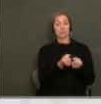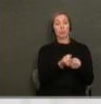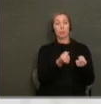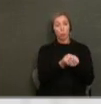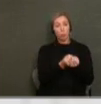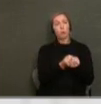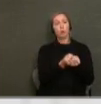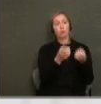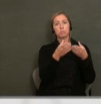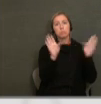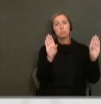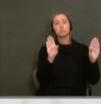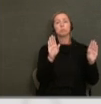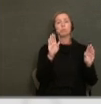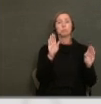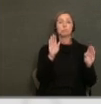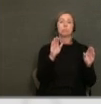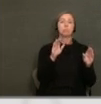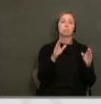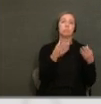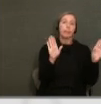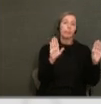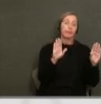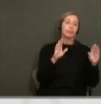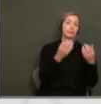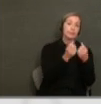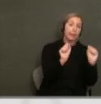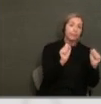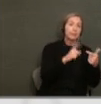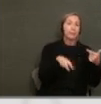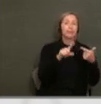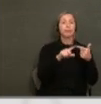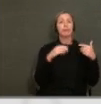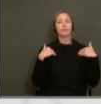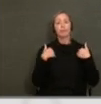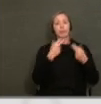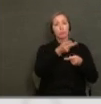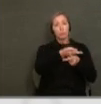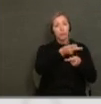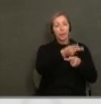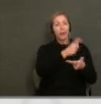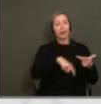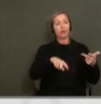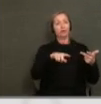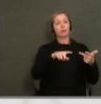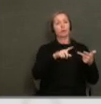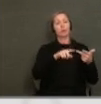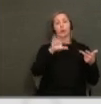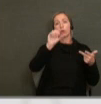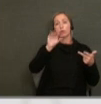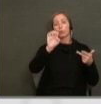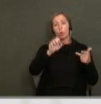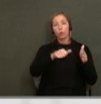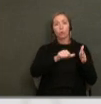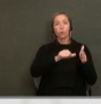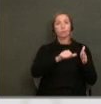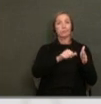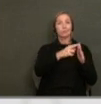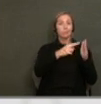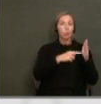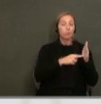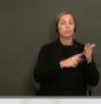you expect from local government, like public safety, animal care services, code enforcement, the libraries, Metro